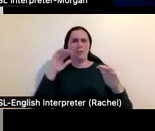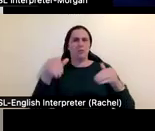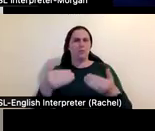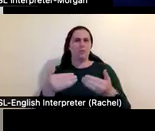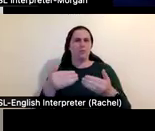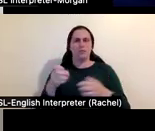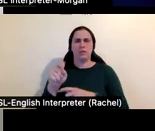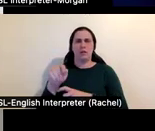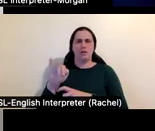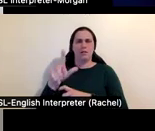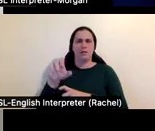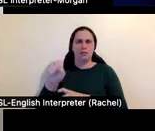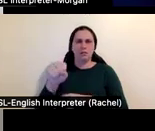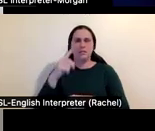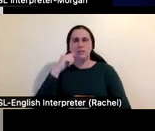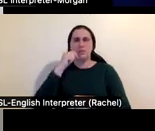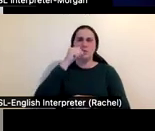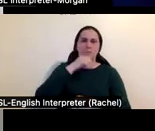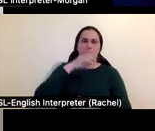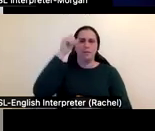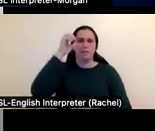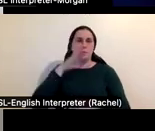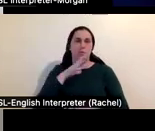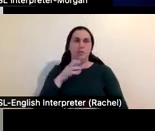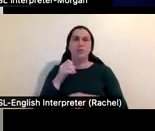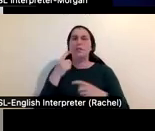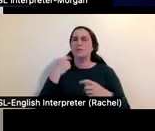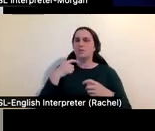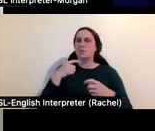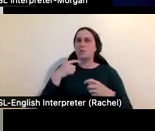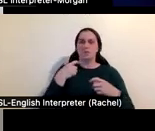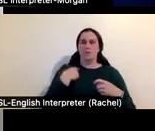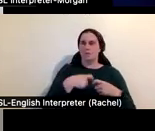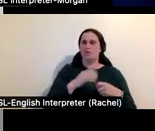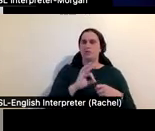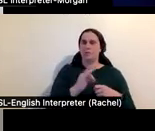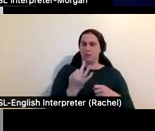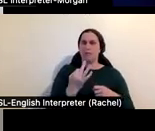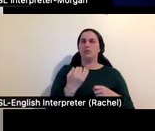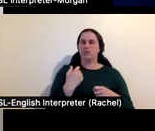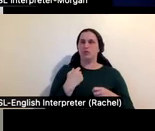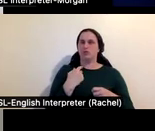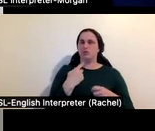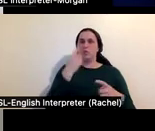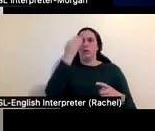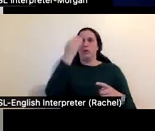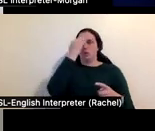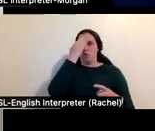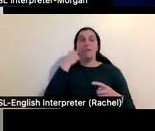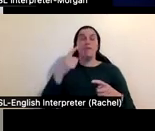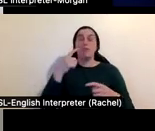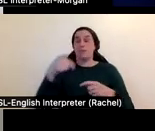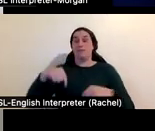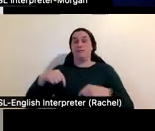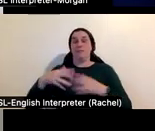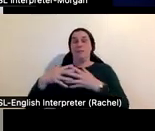learning Spanish or French, for example, that is, just anticipate that being a challenge for Spanish learners or French learners, because that concept does